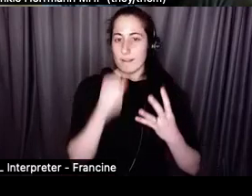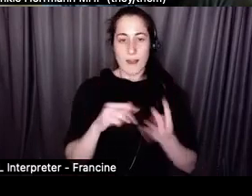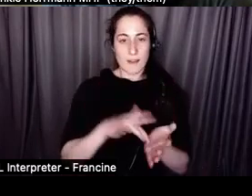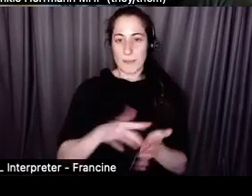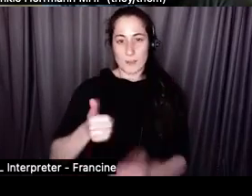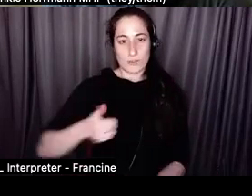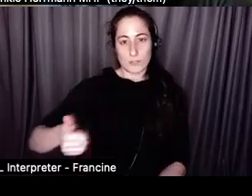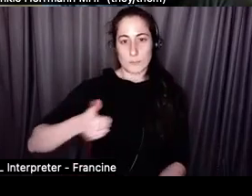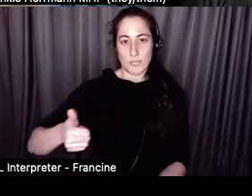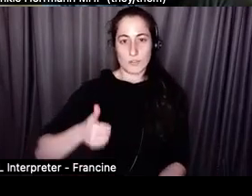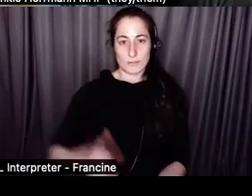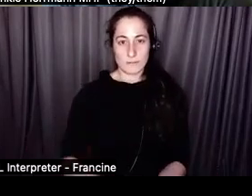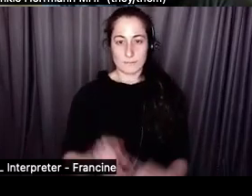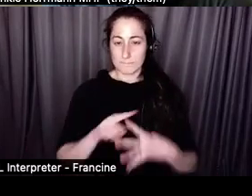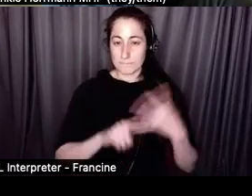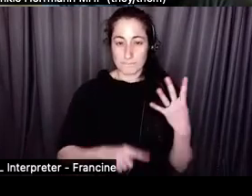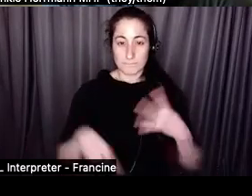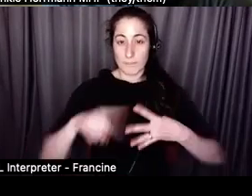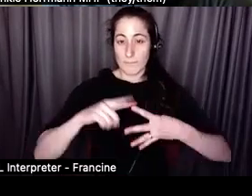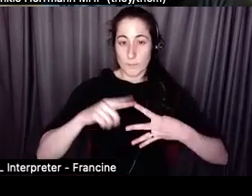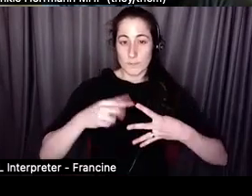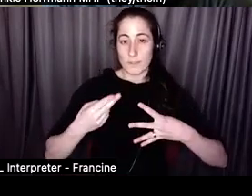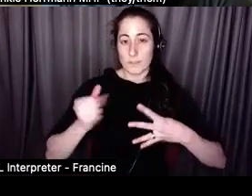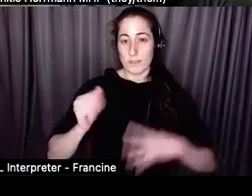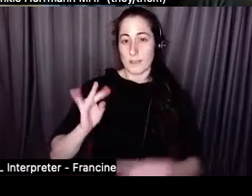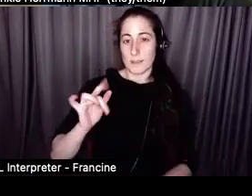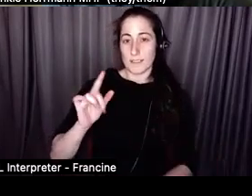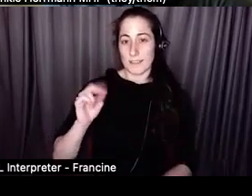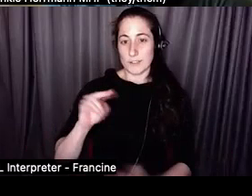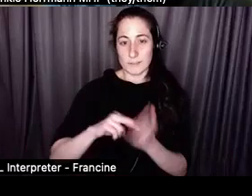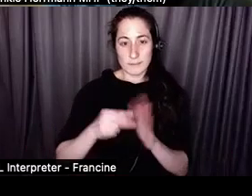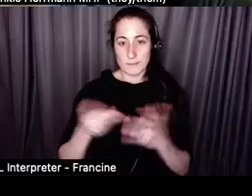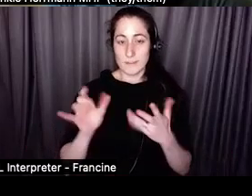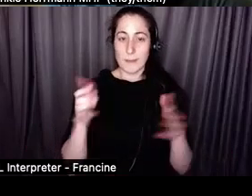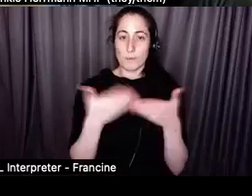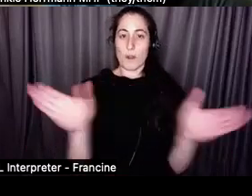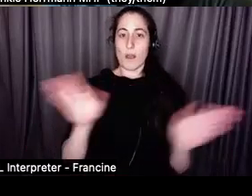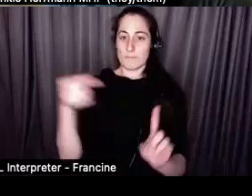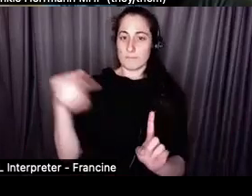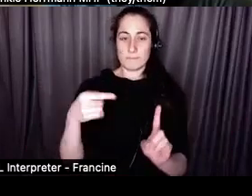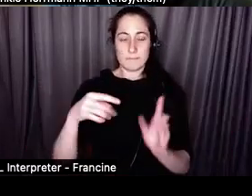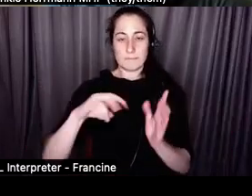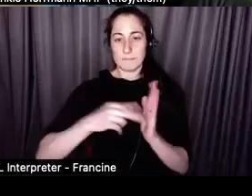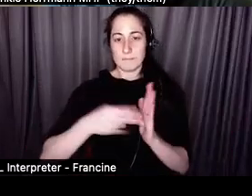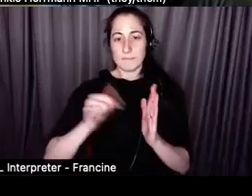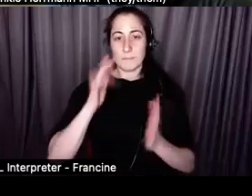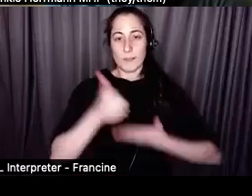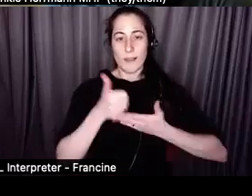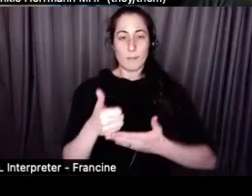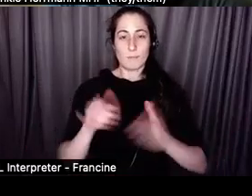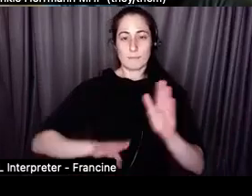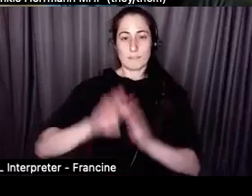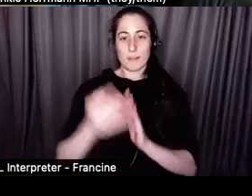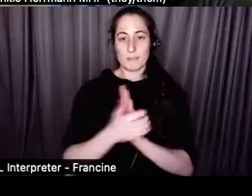transportation. So what is habilitation? Broadly speaking, it's there to assist you with developing